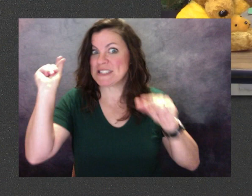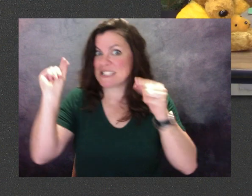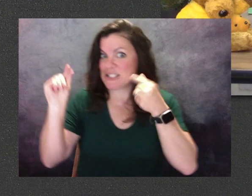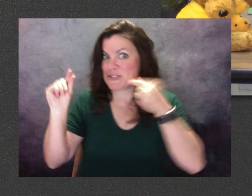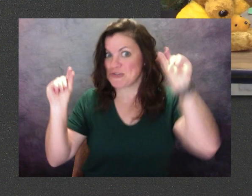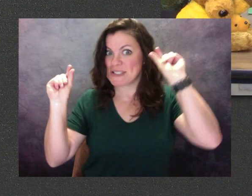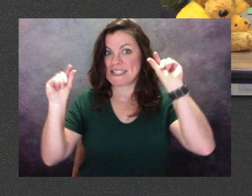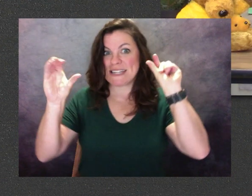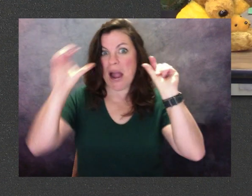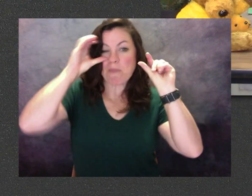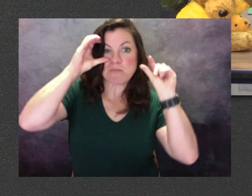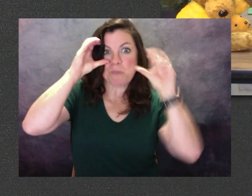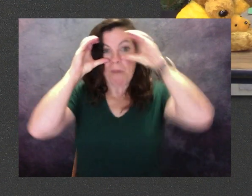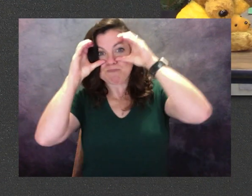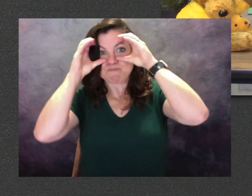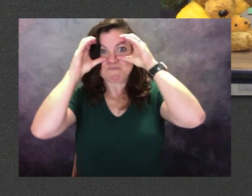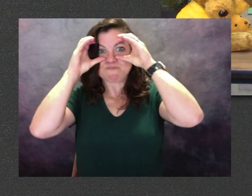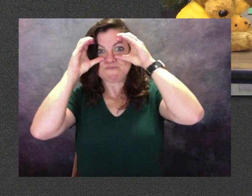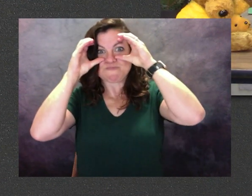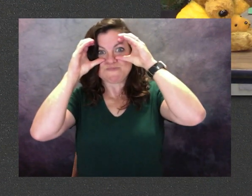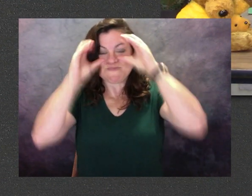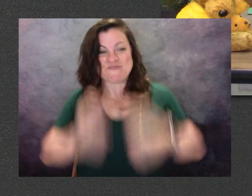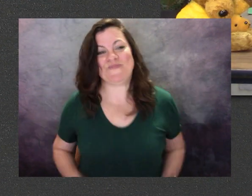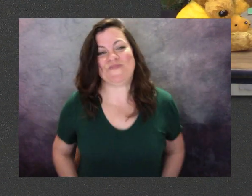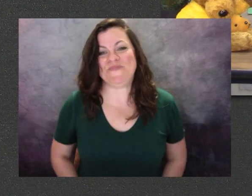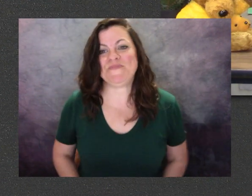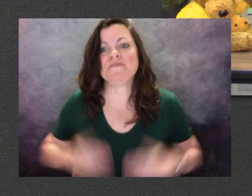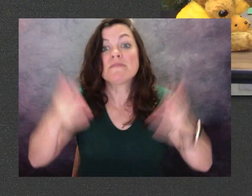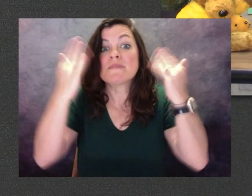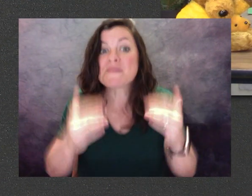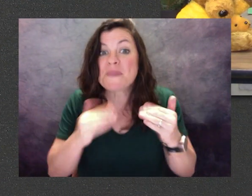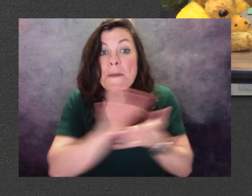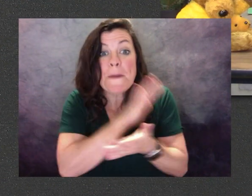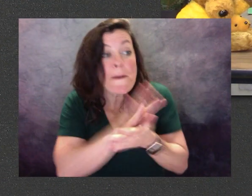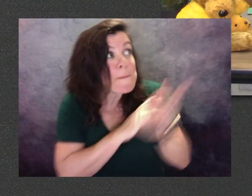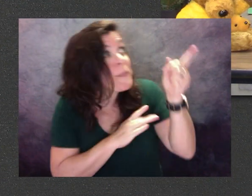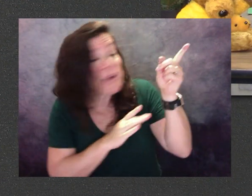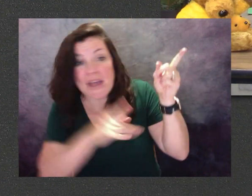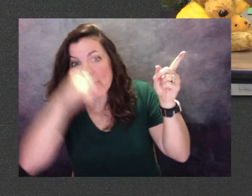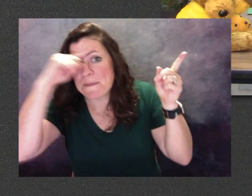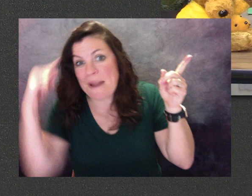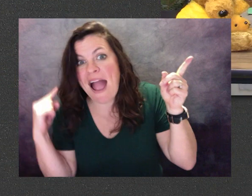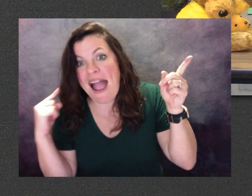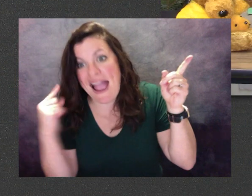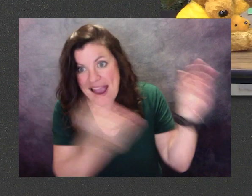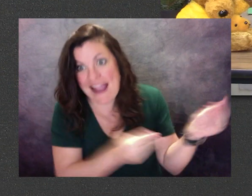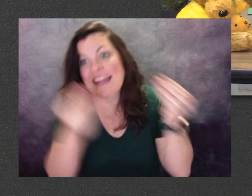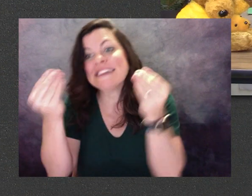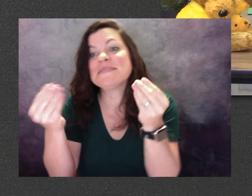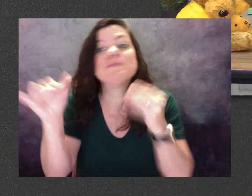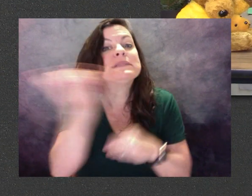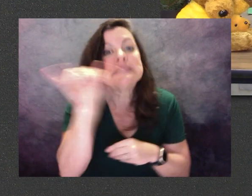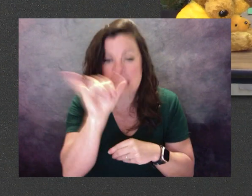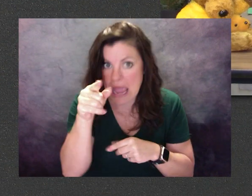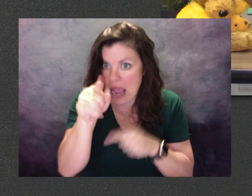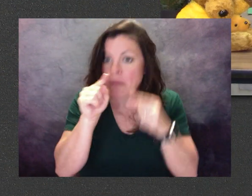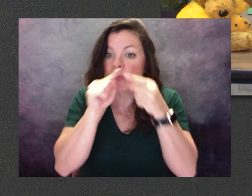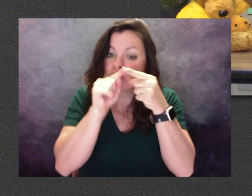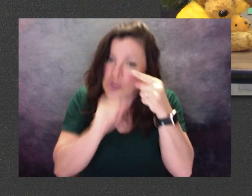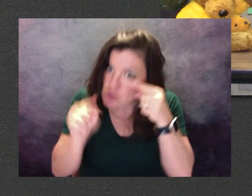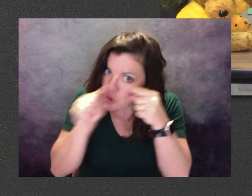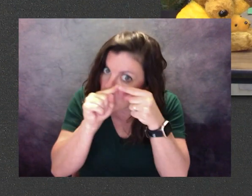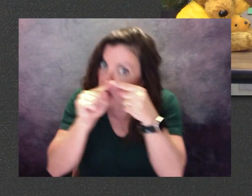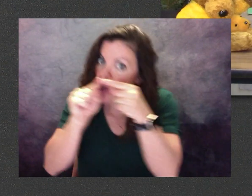our black piece of construction paper, and just like the green piece of construction paper, I already made circles on there so that I can cut